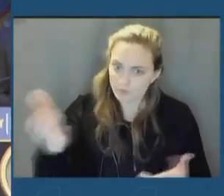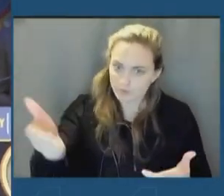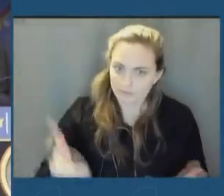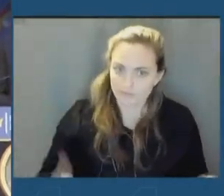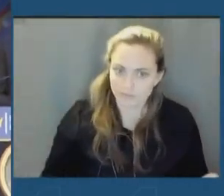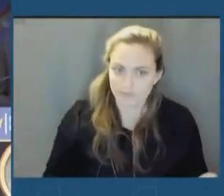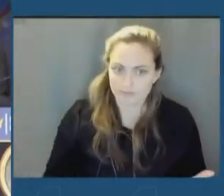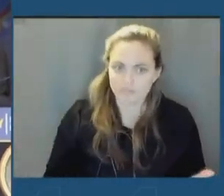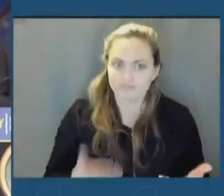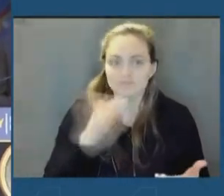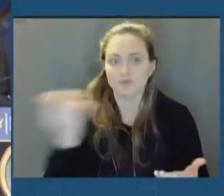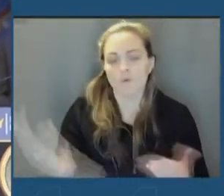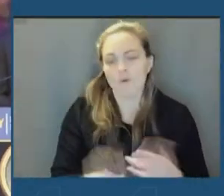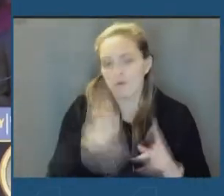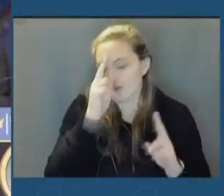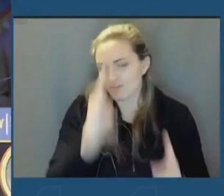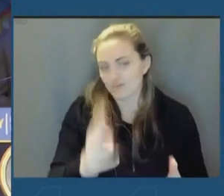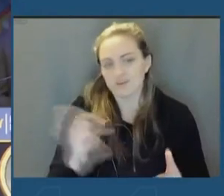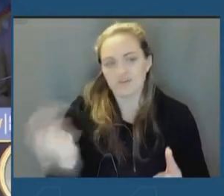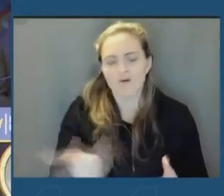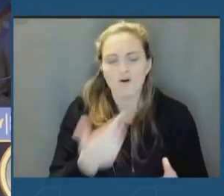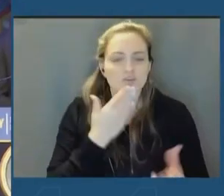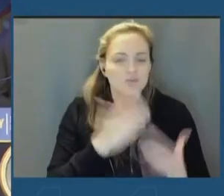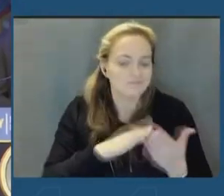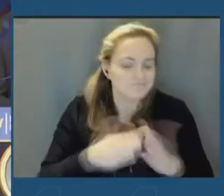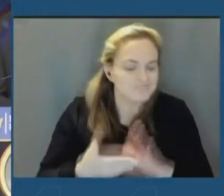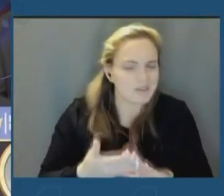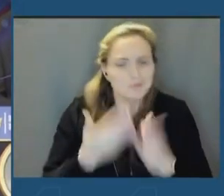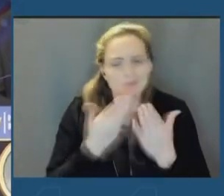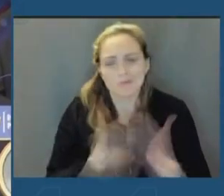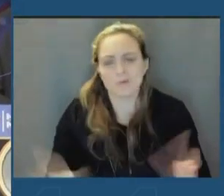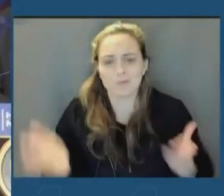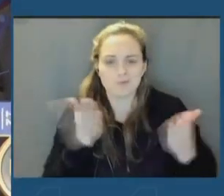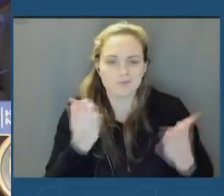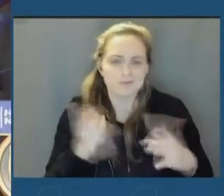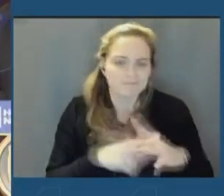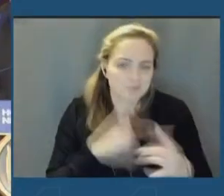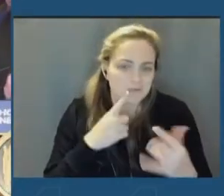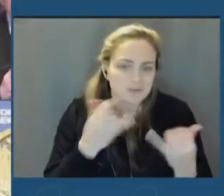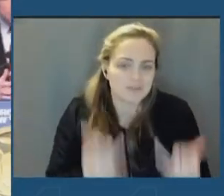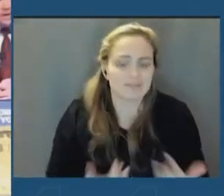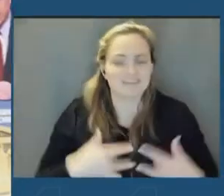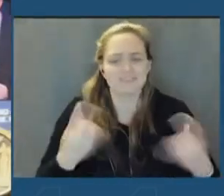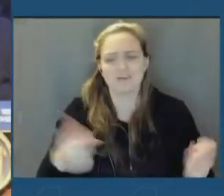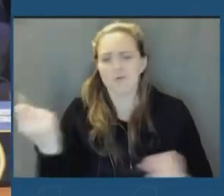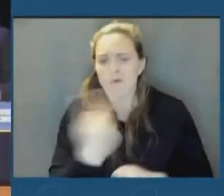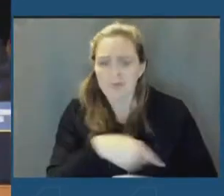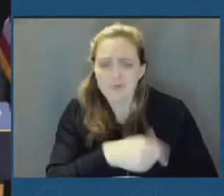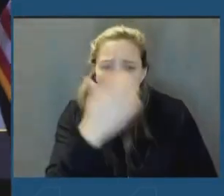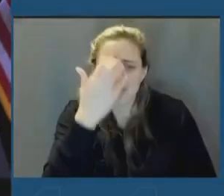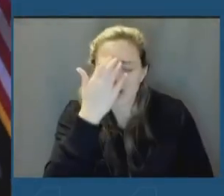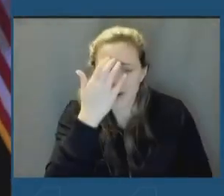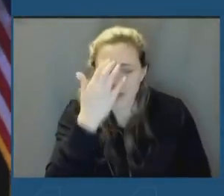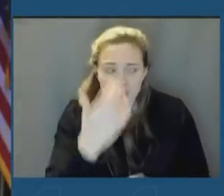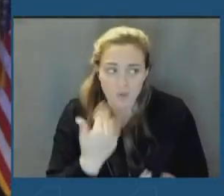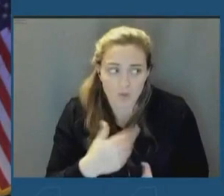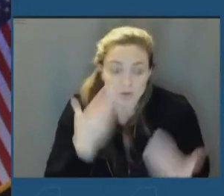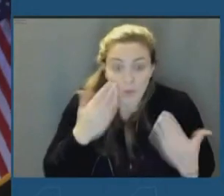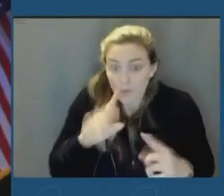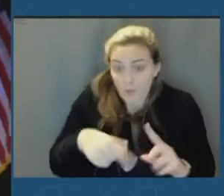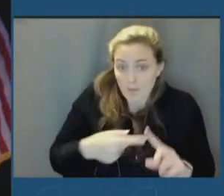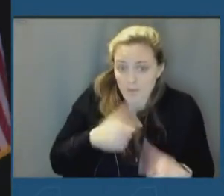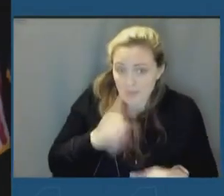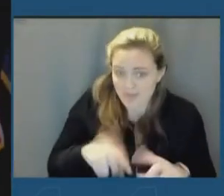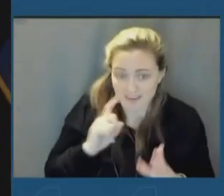Thank you to all the honorees and to all the good neighbors and public servants that attended today's events and all those that we know about and don't know about who we can't